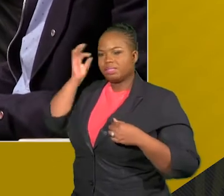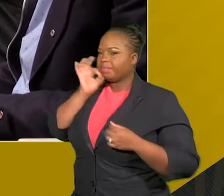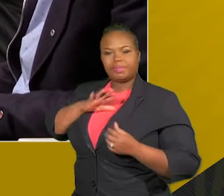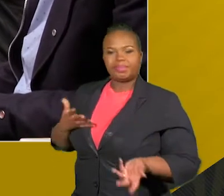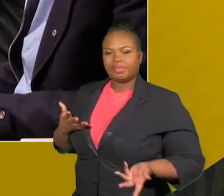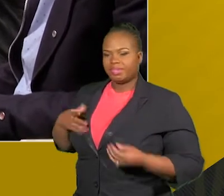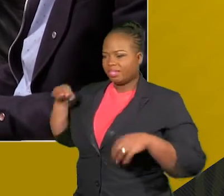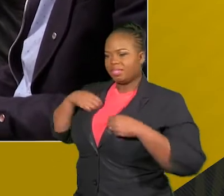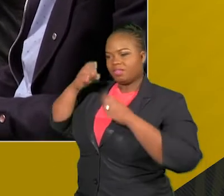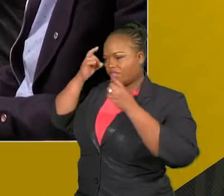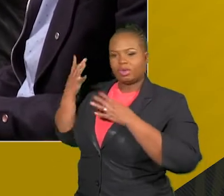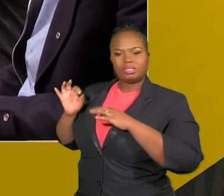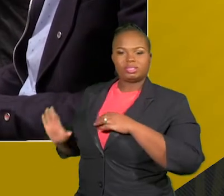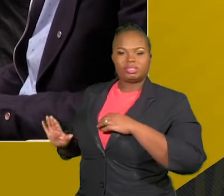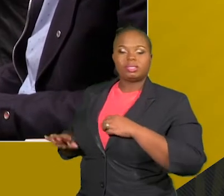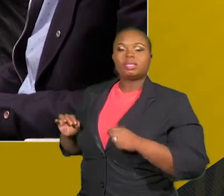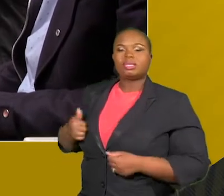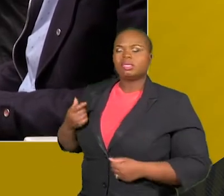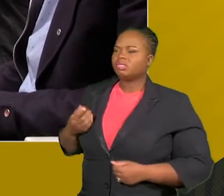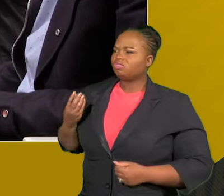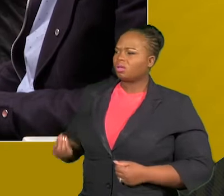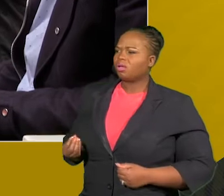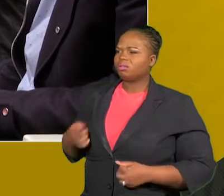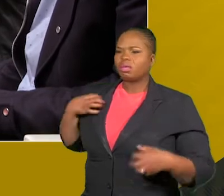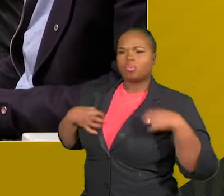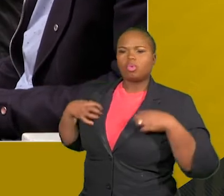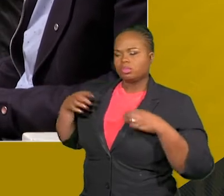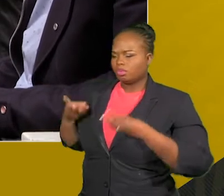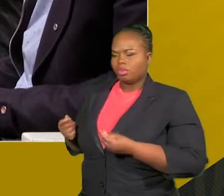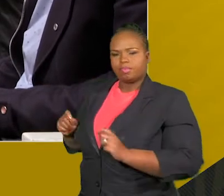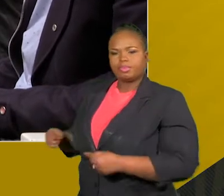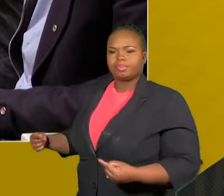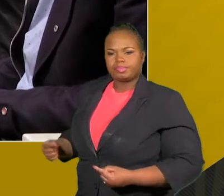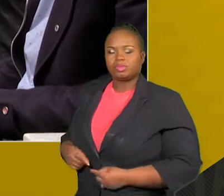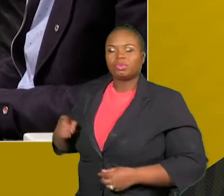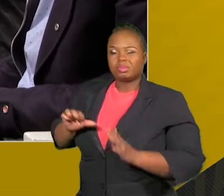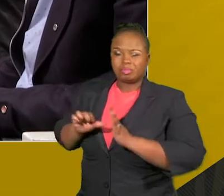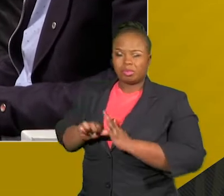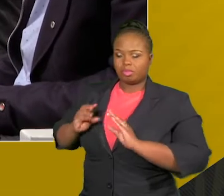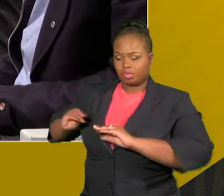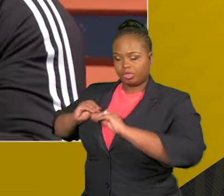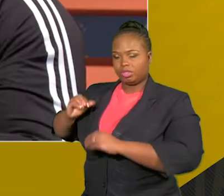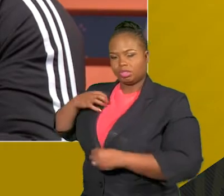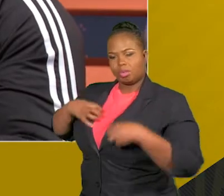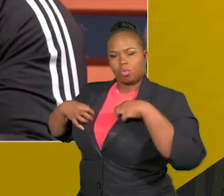deal with emotions. Mm. And it's very important for us to be able to teach our kids emotion. Mm. I mean,